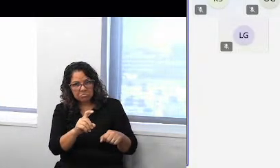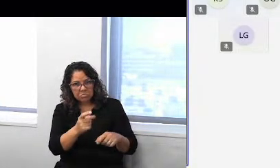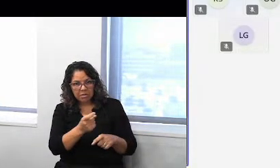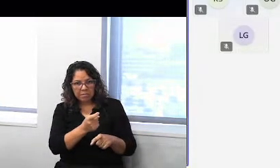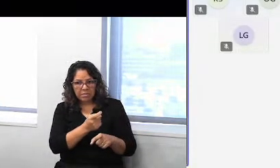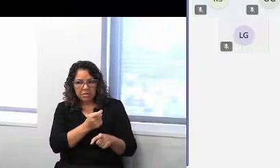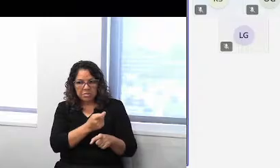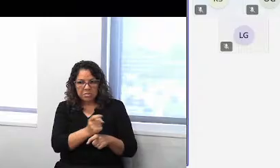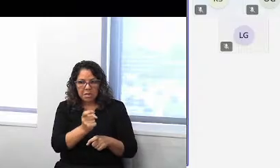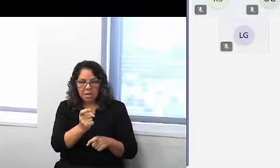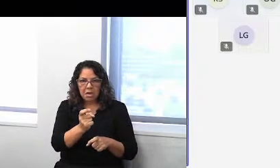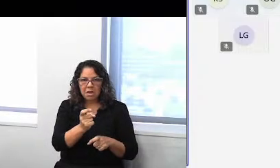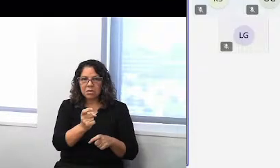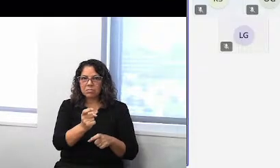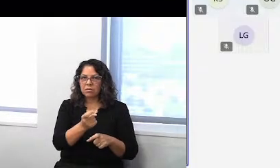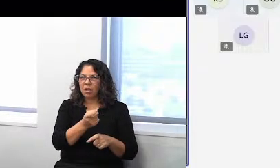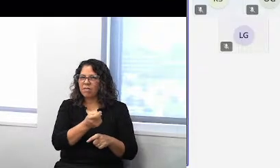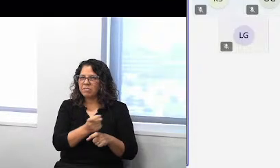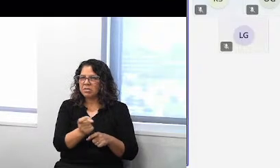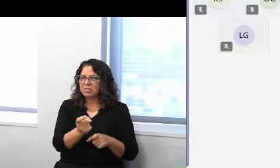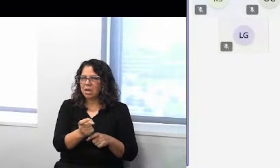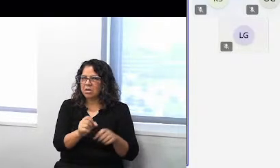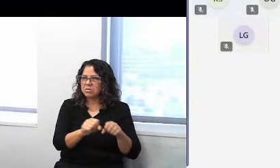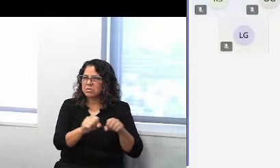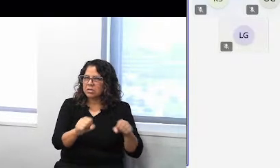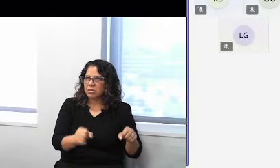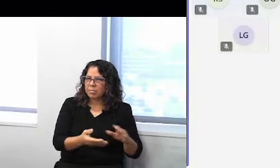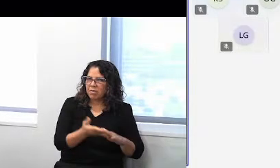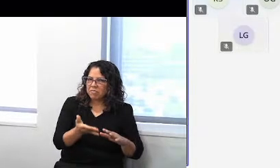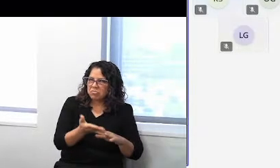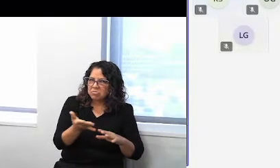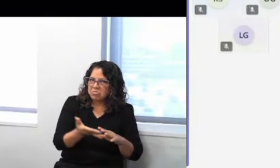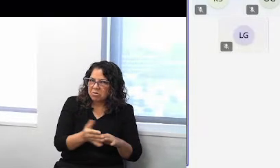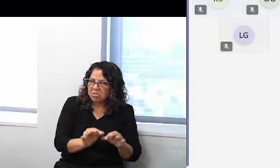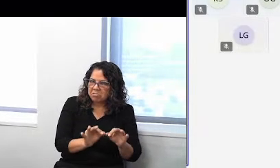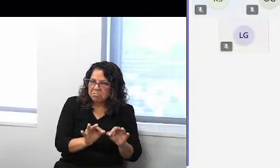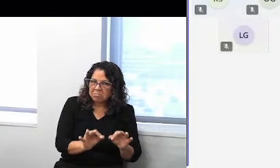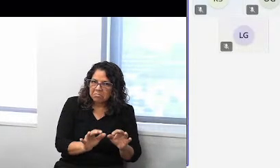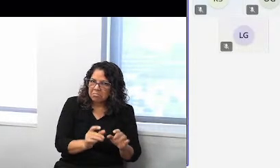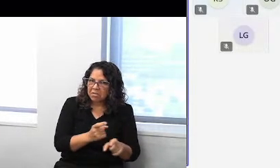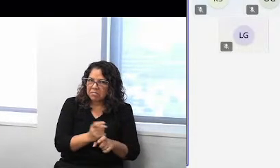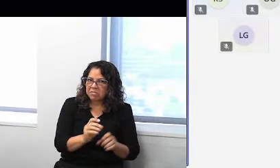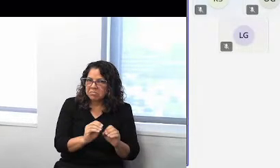the integrity of the system. Objection, Now, argumented. 1 second, please.